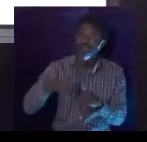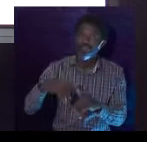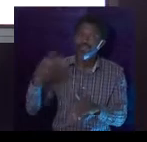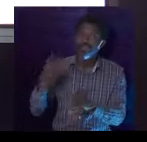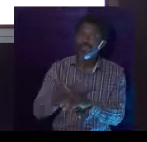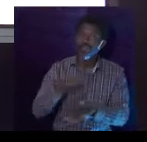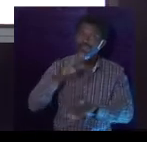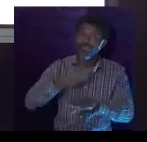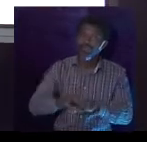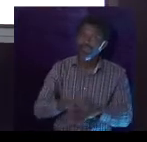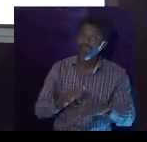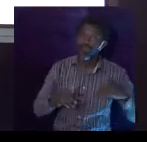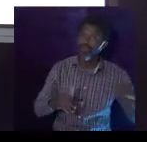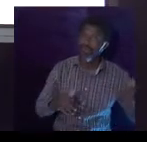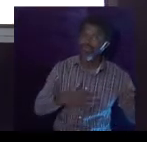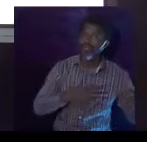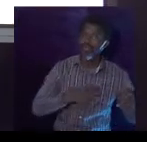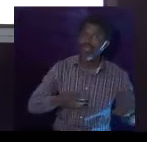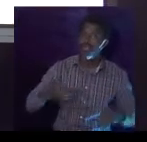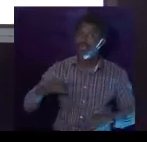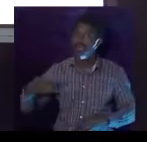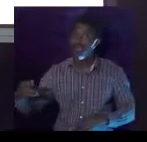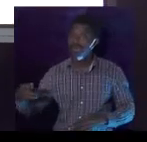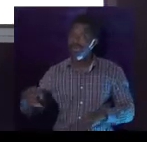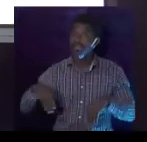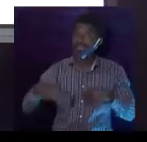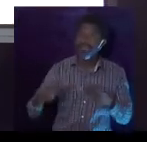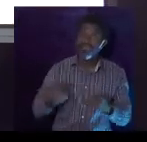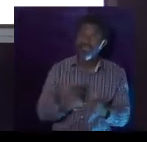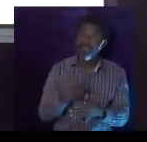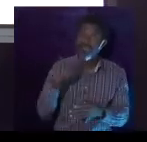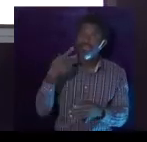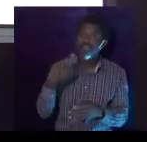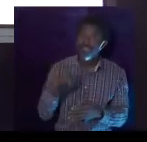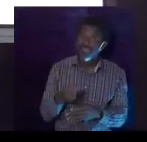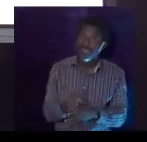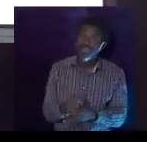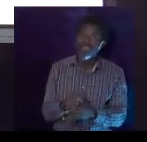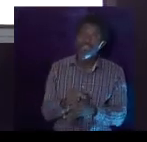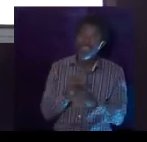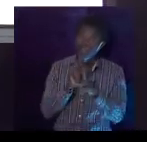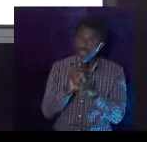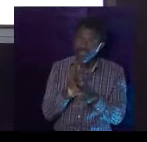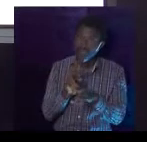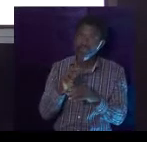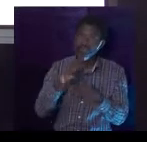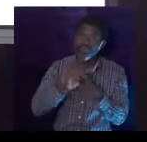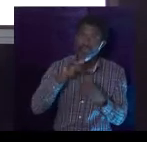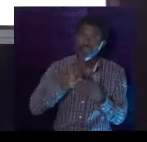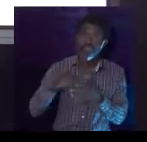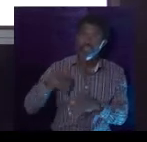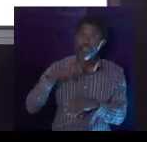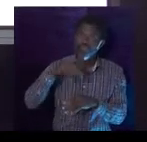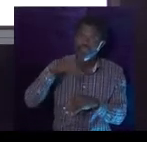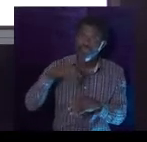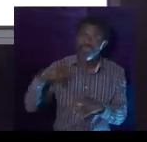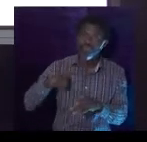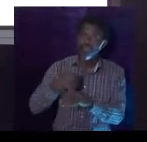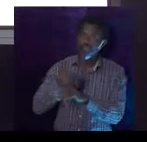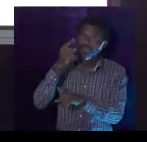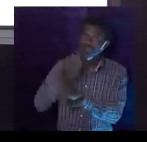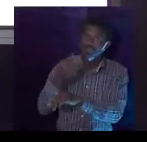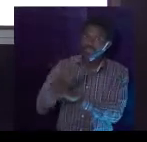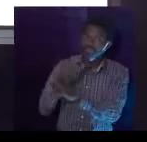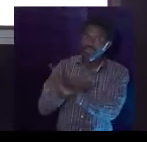the left and on the right gives us the required equation that we need to solve. So now in this case, we just